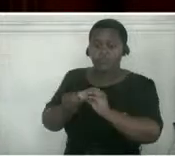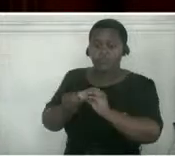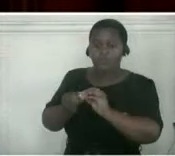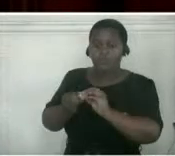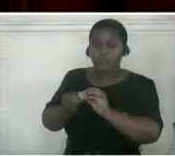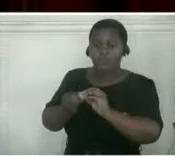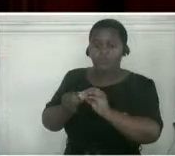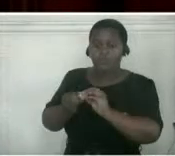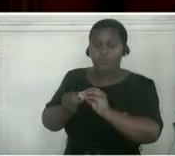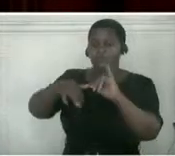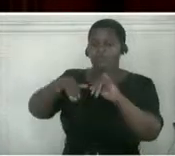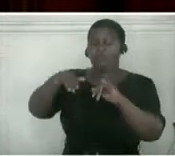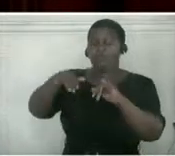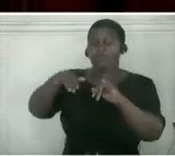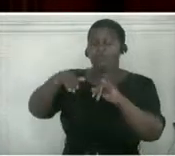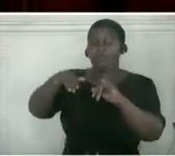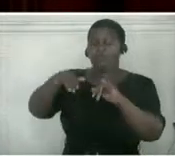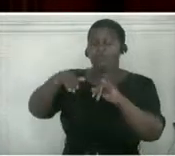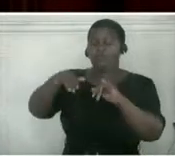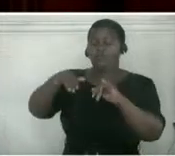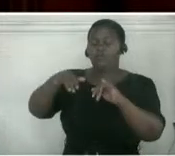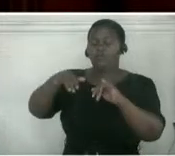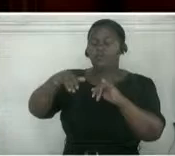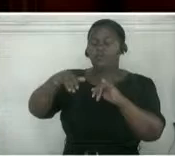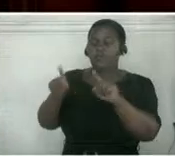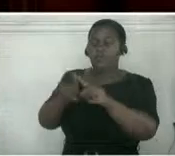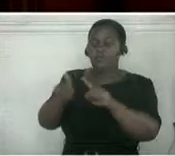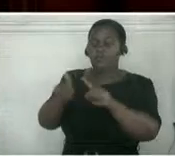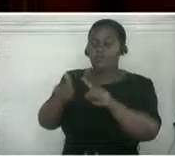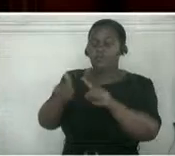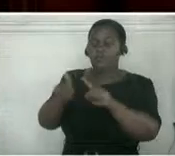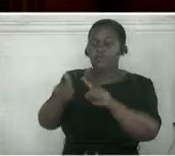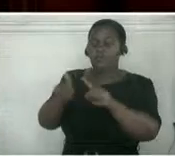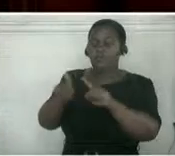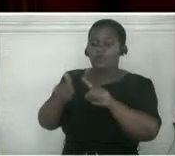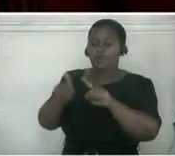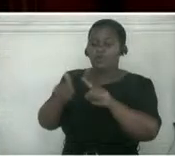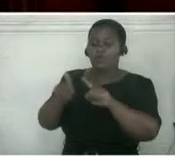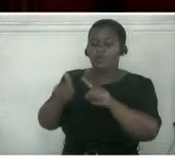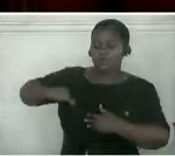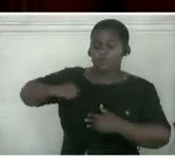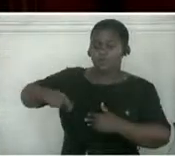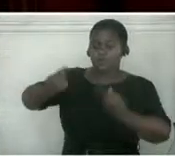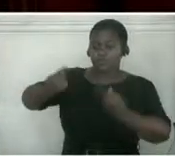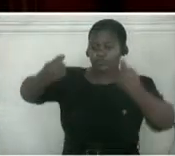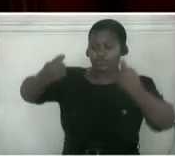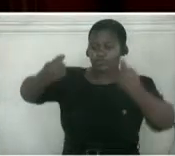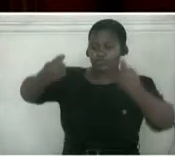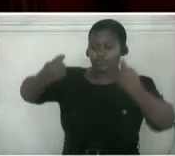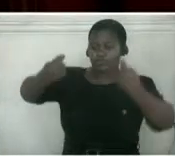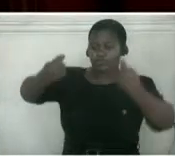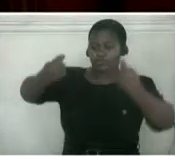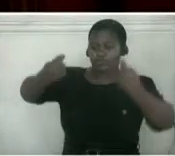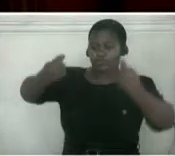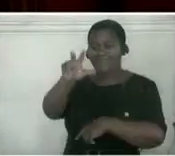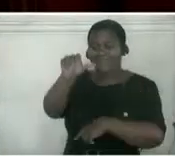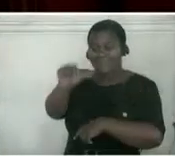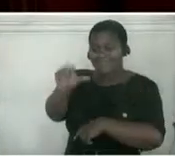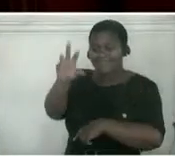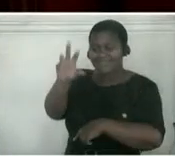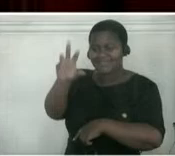engineering bulk infrastructure, and we expect the municipality to further contribute 86 million